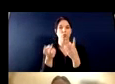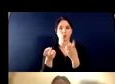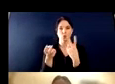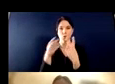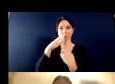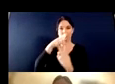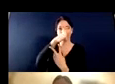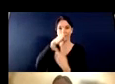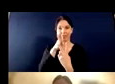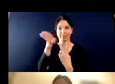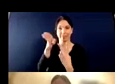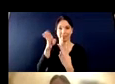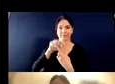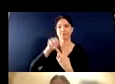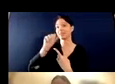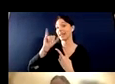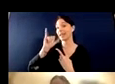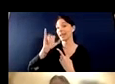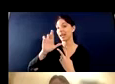via air conduction,